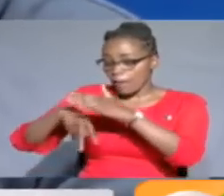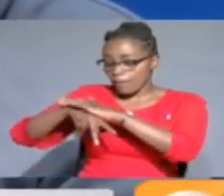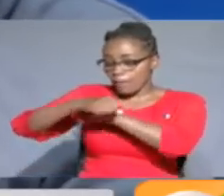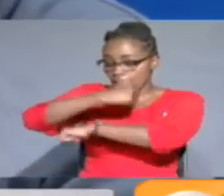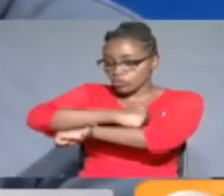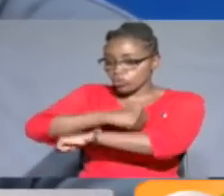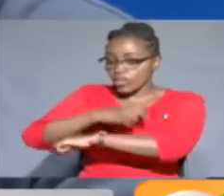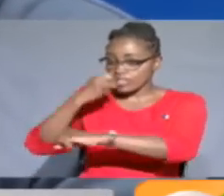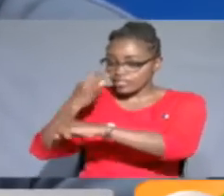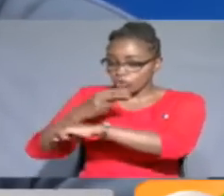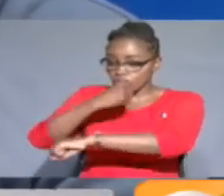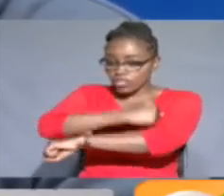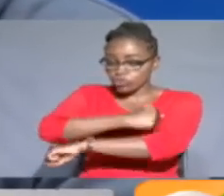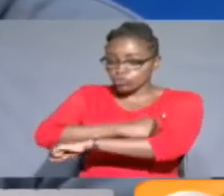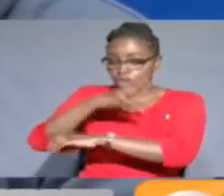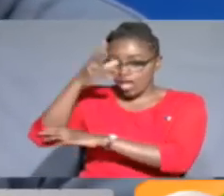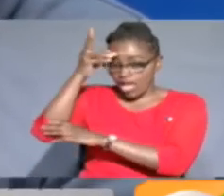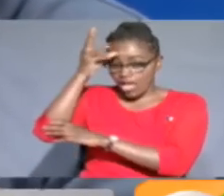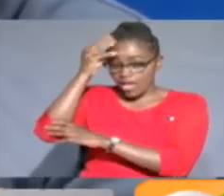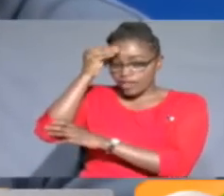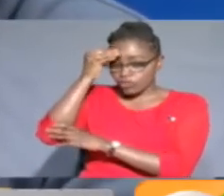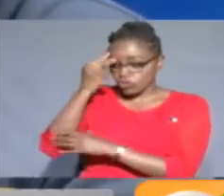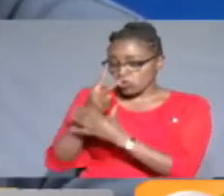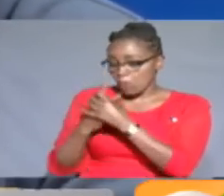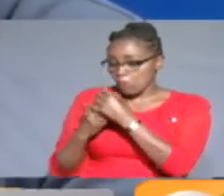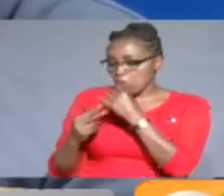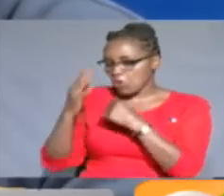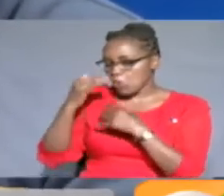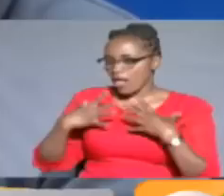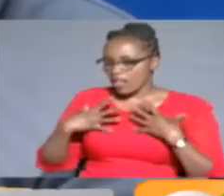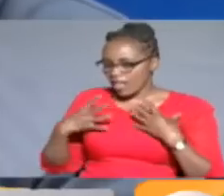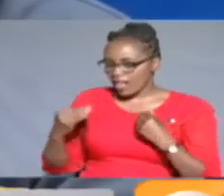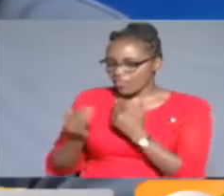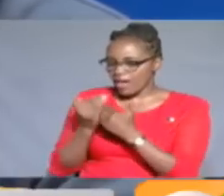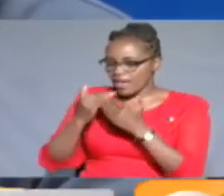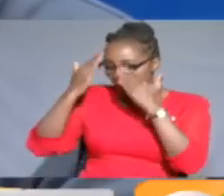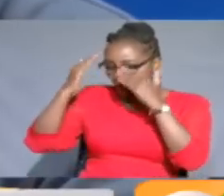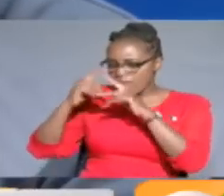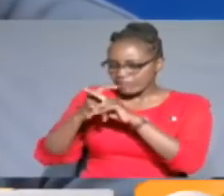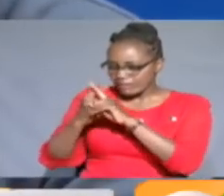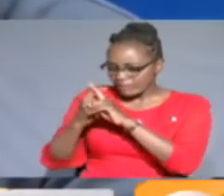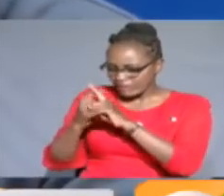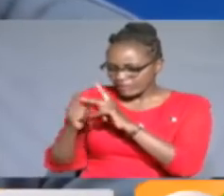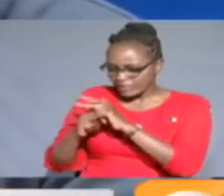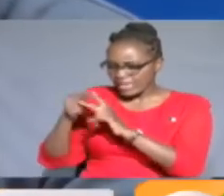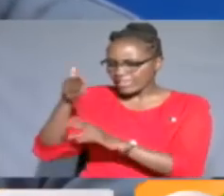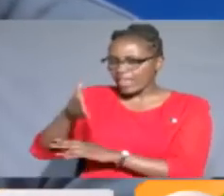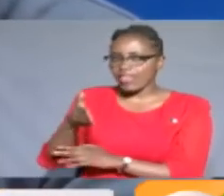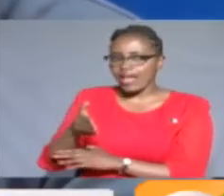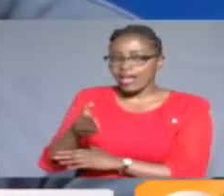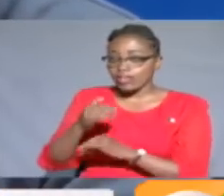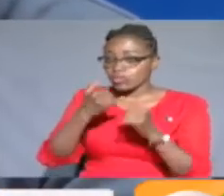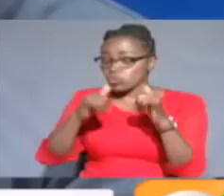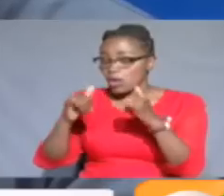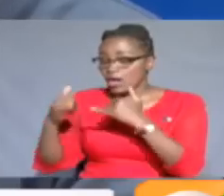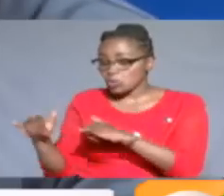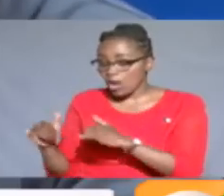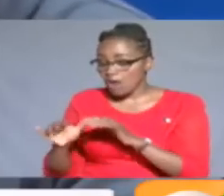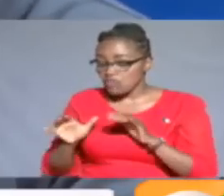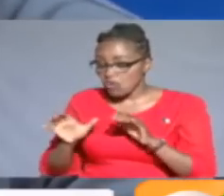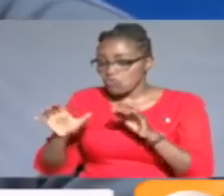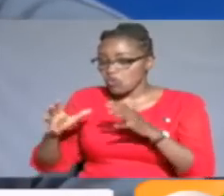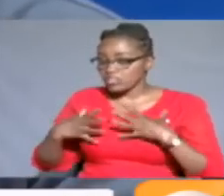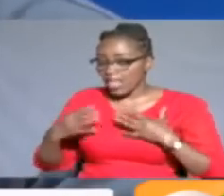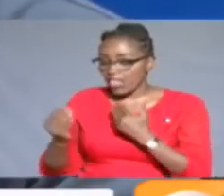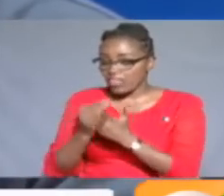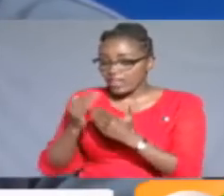and high school education. Because healthcare awareness has to start there. We cannot be trying to force